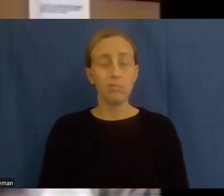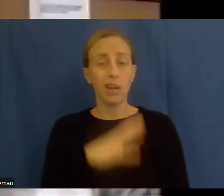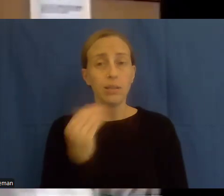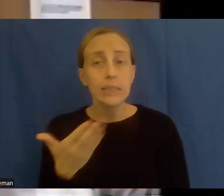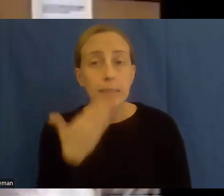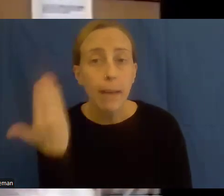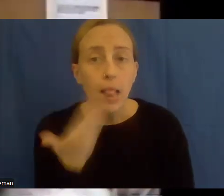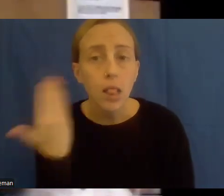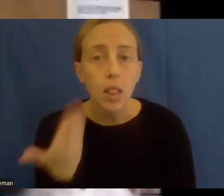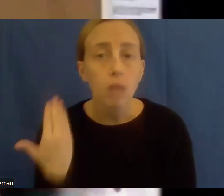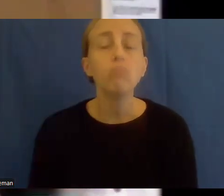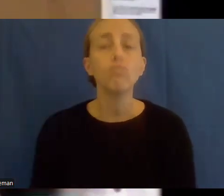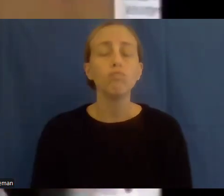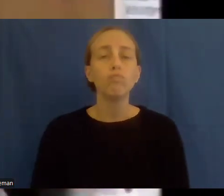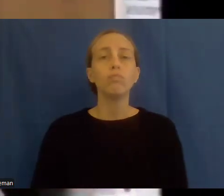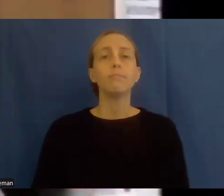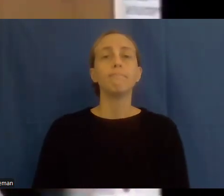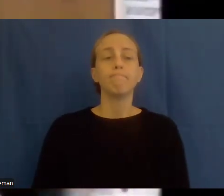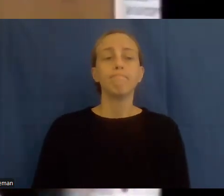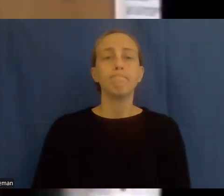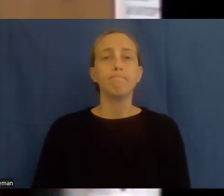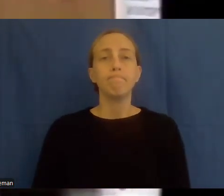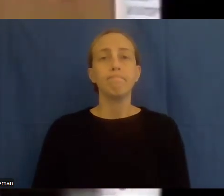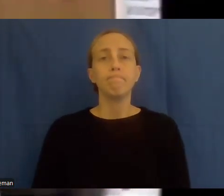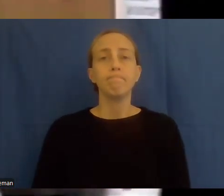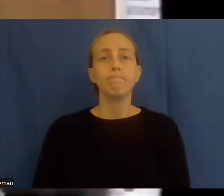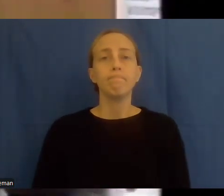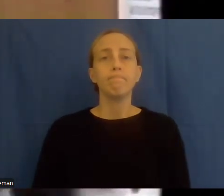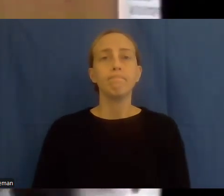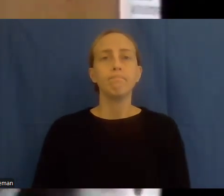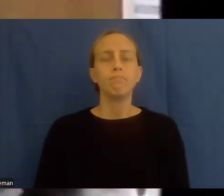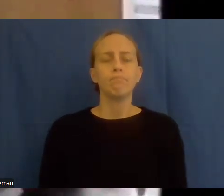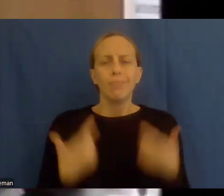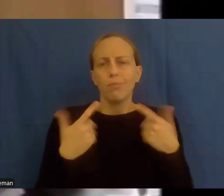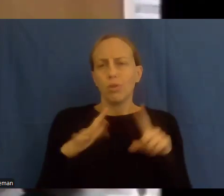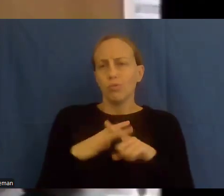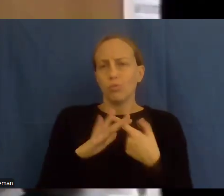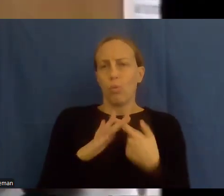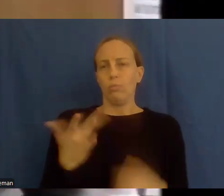smell. Now, as far as one of these is concerned, let's take a look at taste.